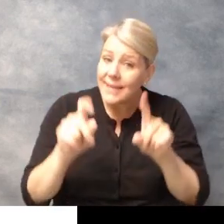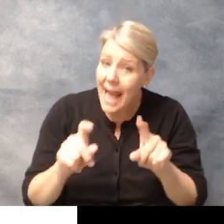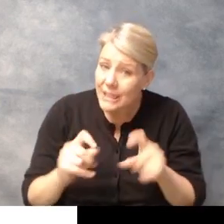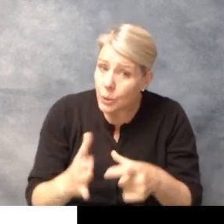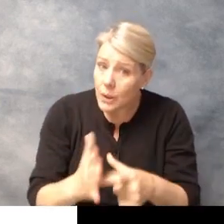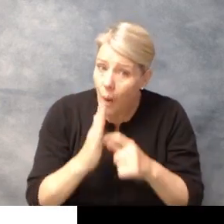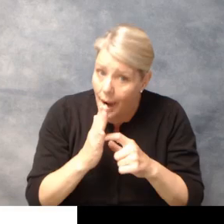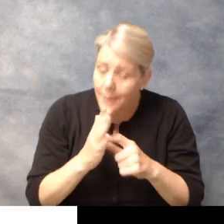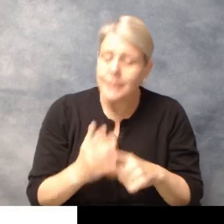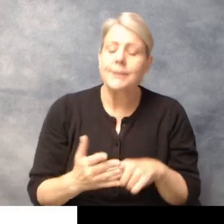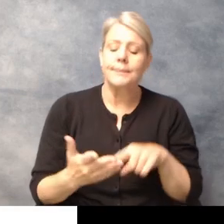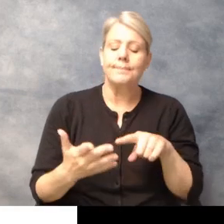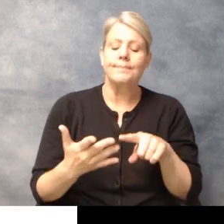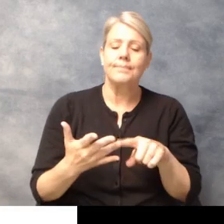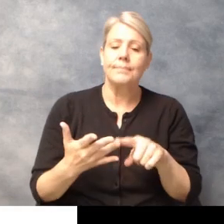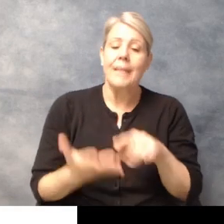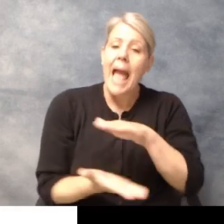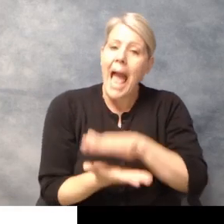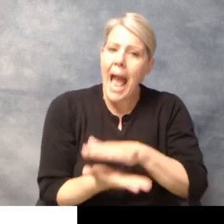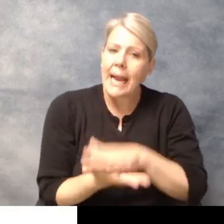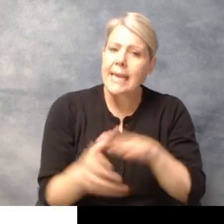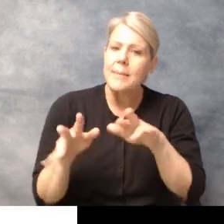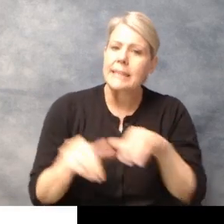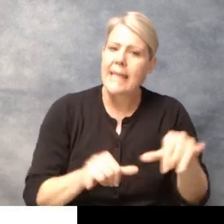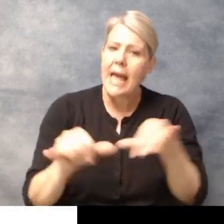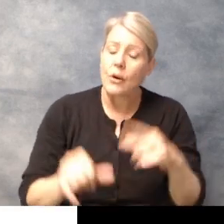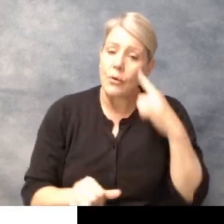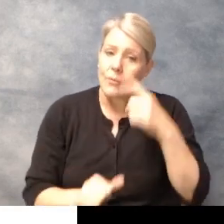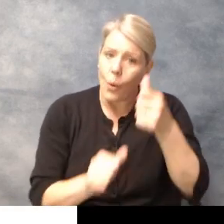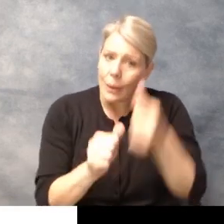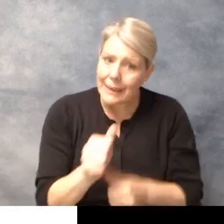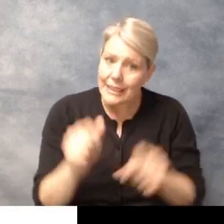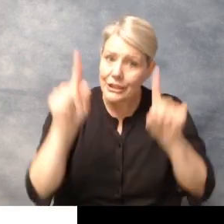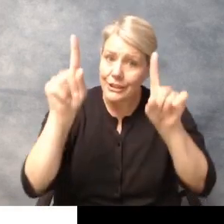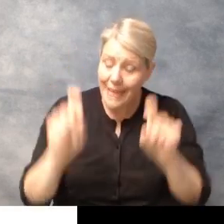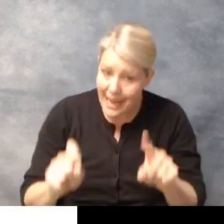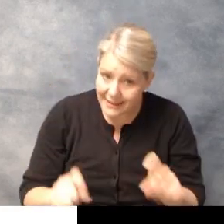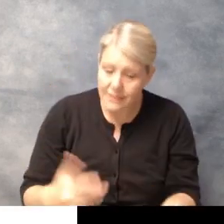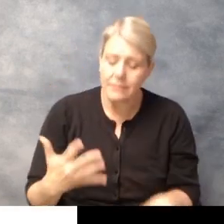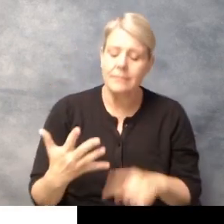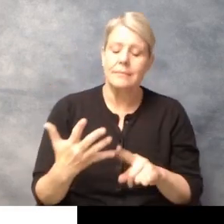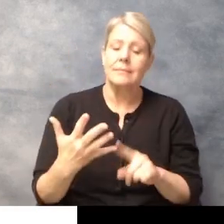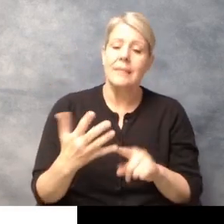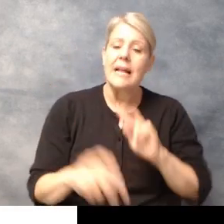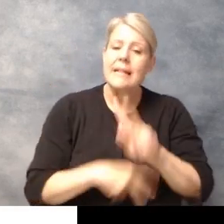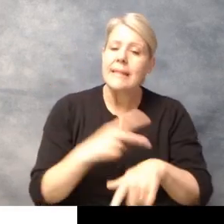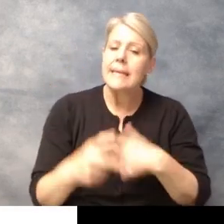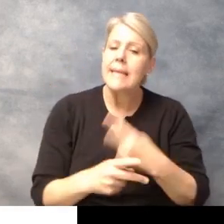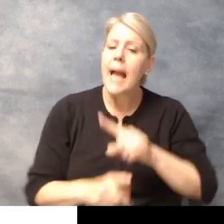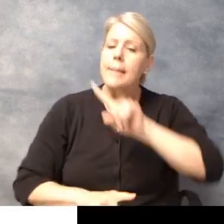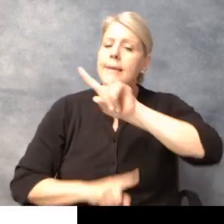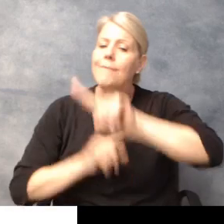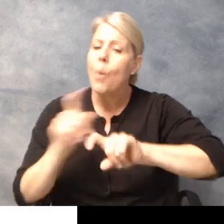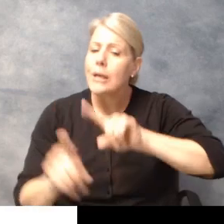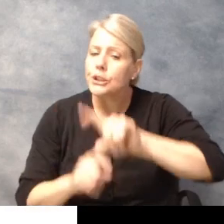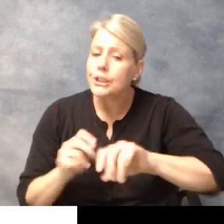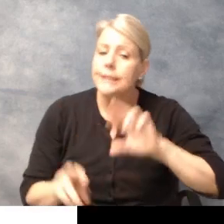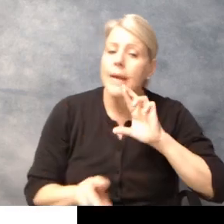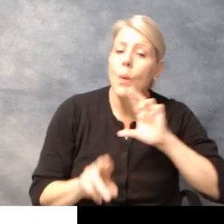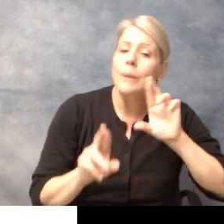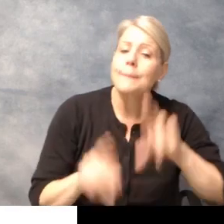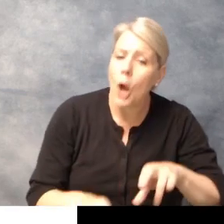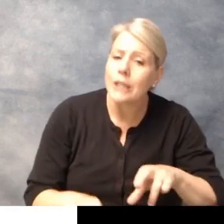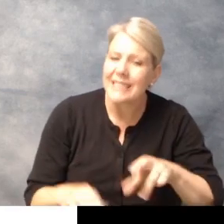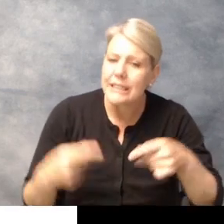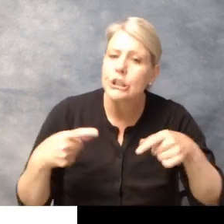the academic standards the students are tested on for each test, and the types of questions and responses students will be assessed